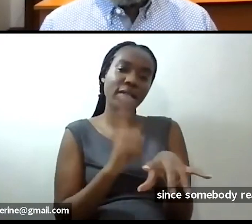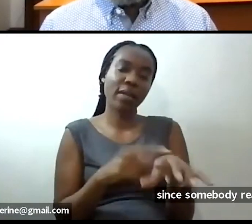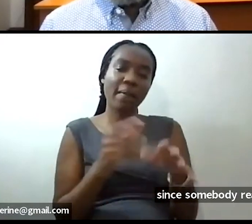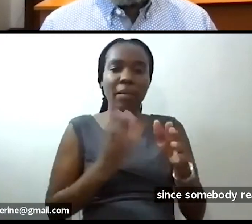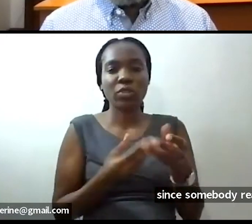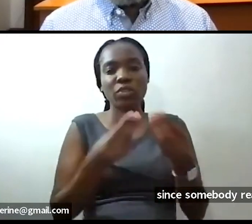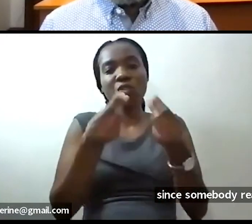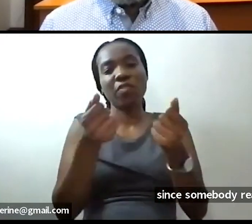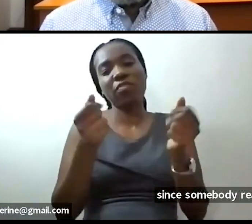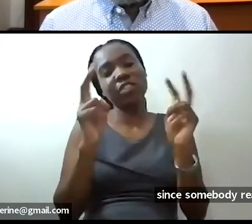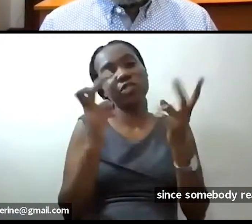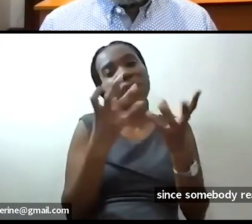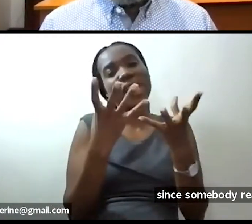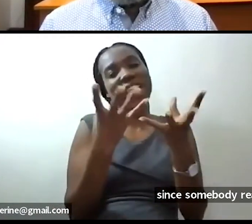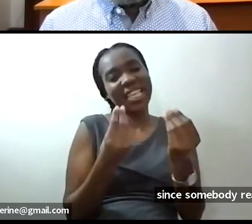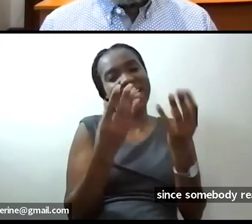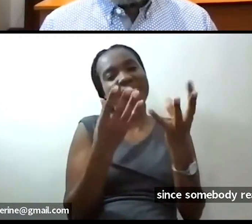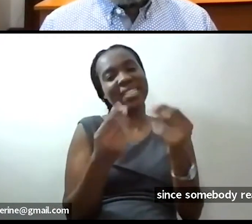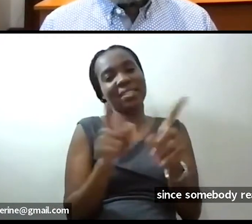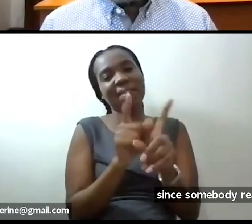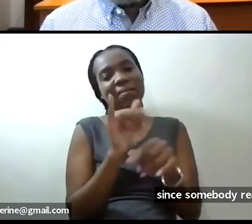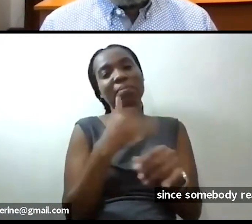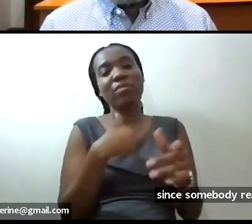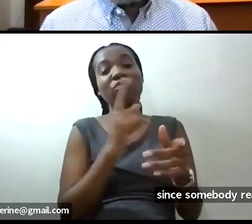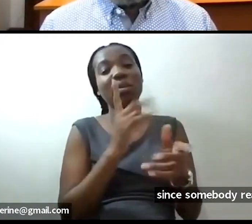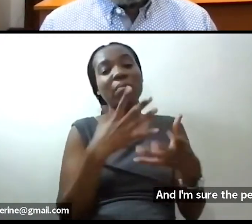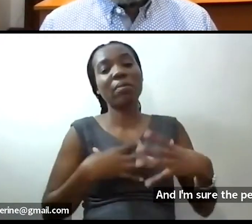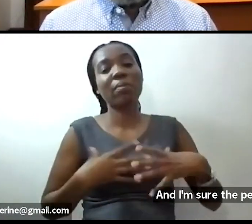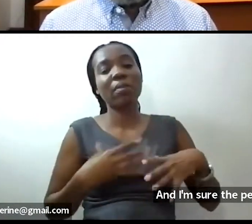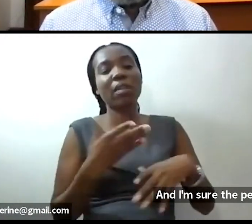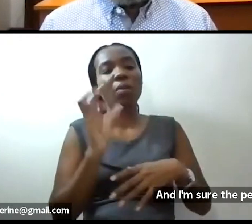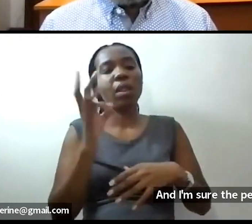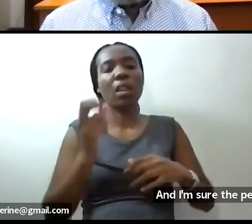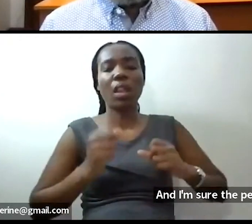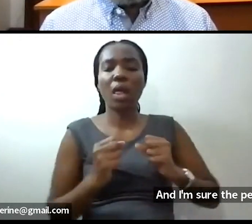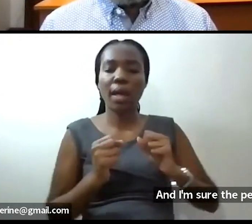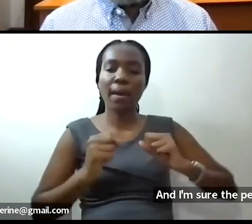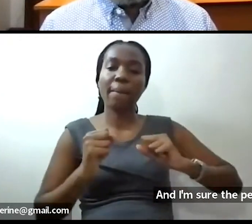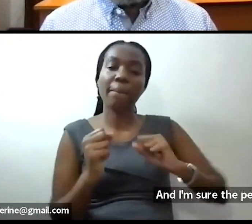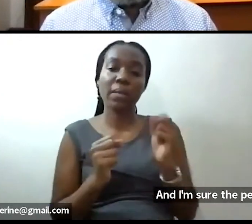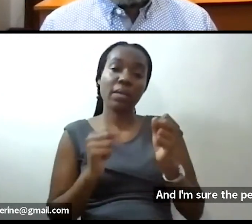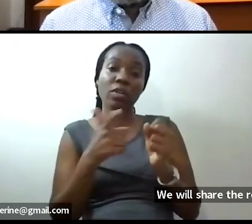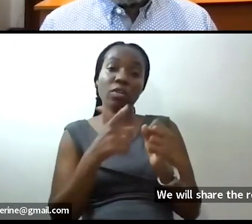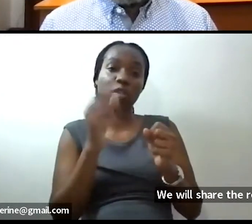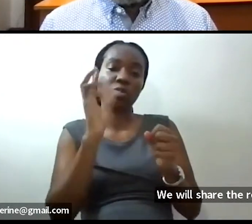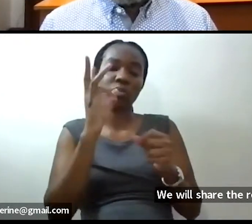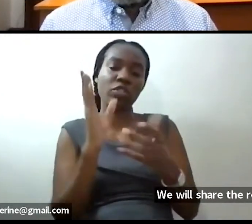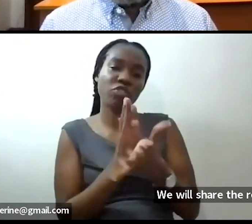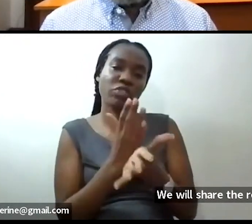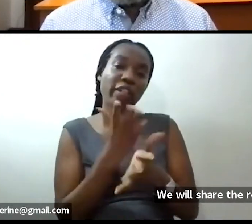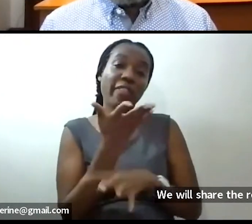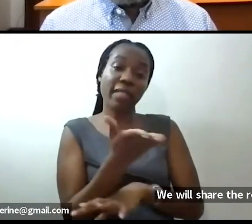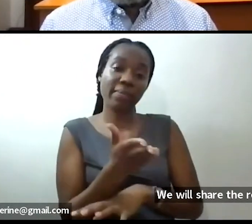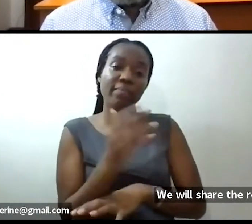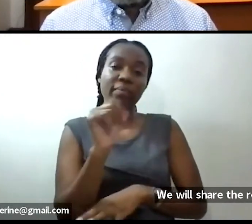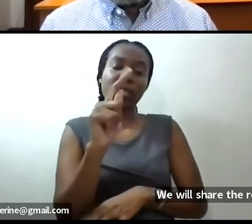be very, very happy. We will share the recording. I hope you have seen the Atara Solutions WhatsApp group. Please join. We are going to share the recording